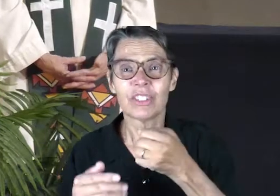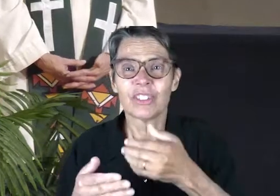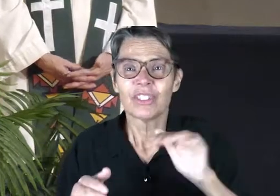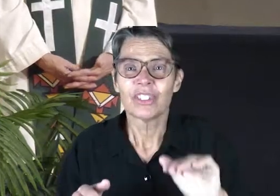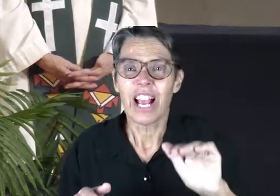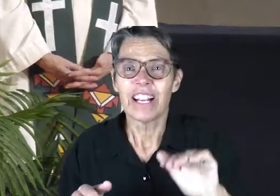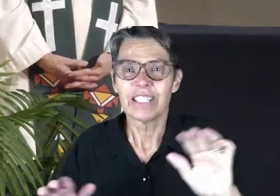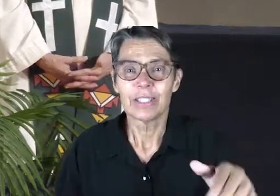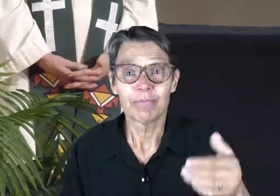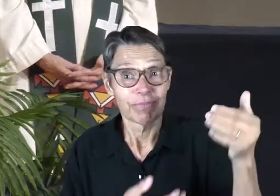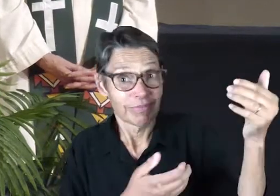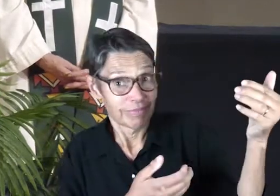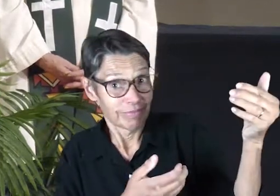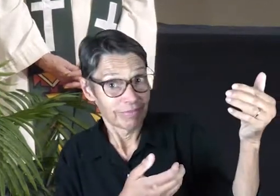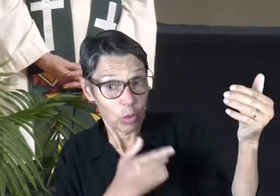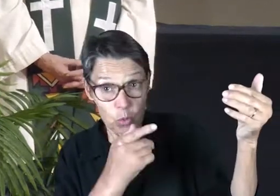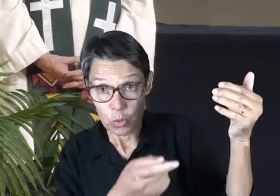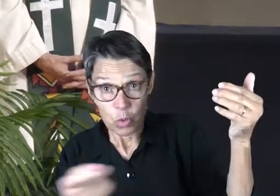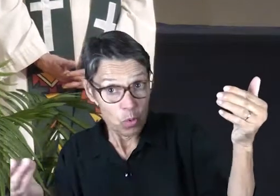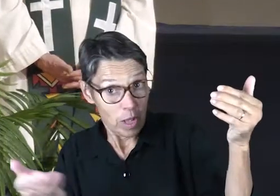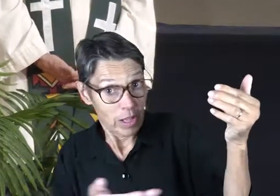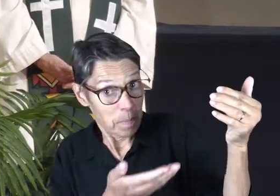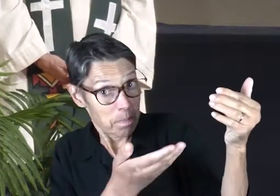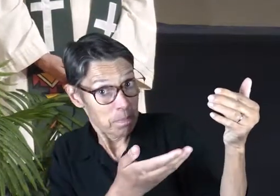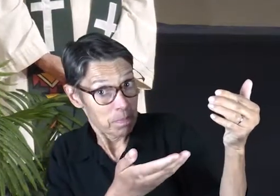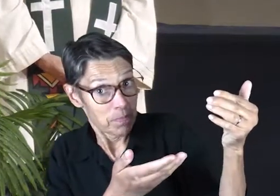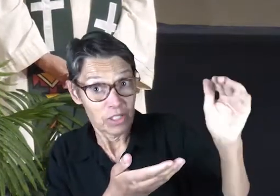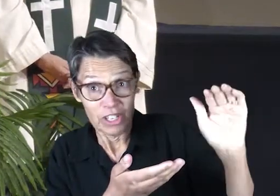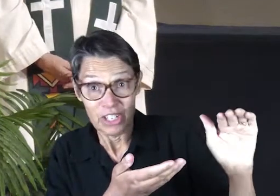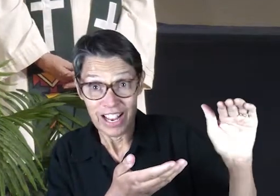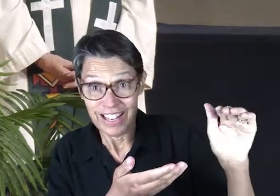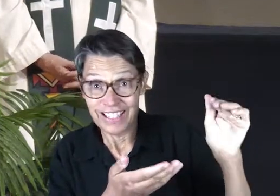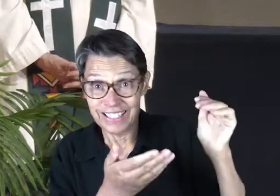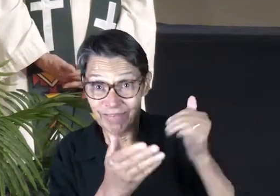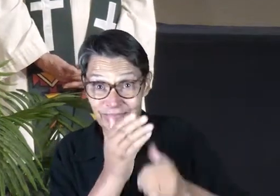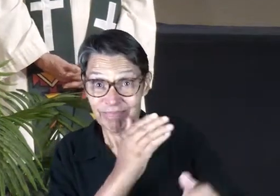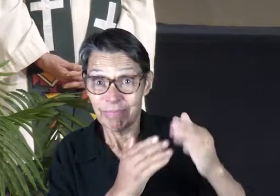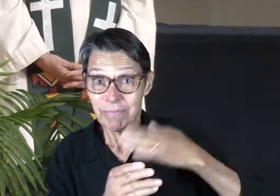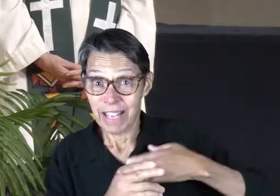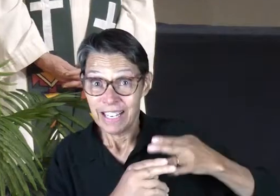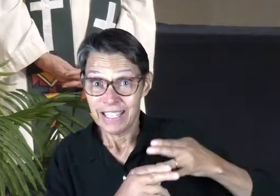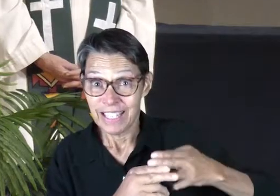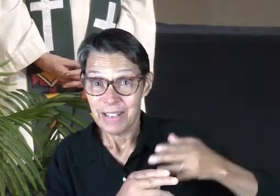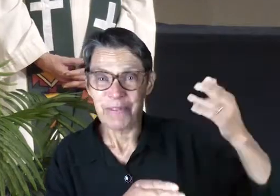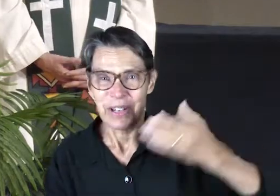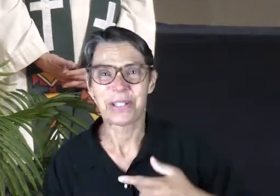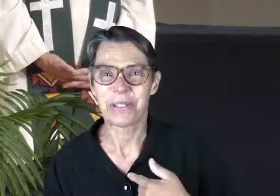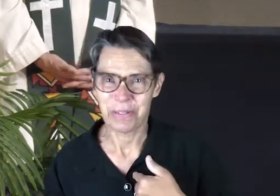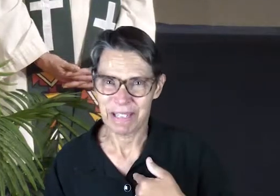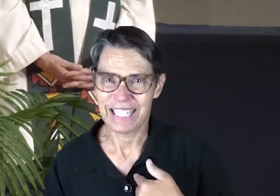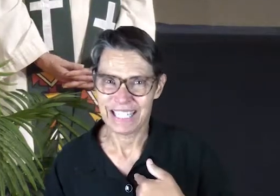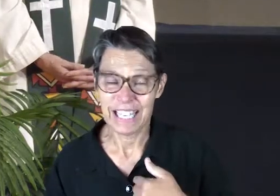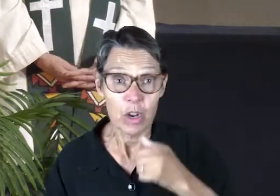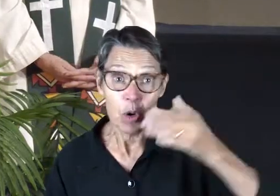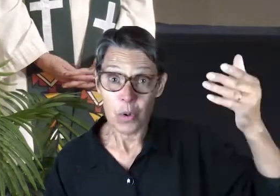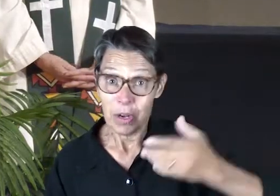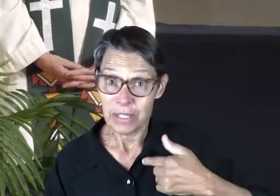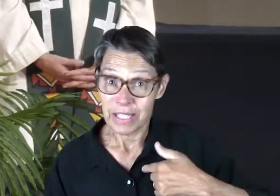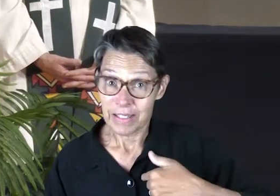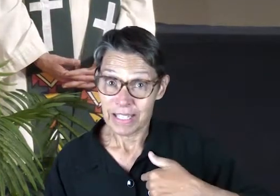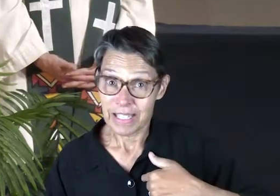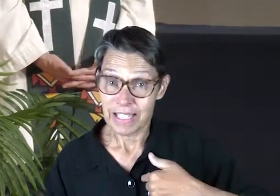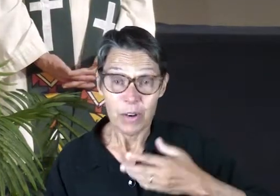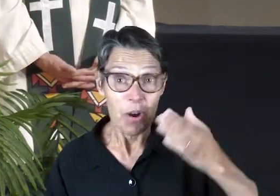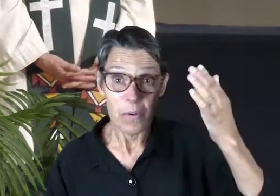and taking it in his arms, he said to them, "Whoever welcomes one such child in my name welcomes me, and whoever welcomes